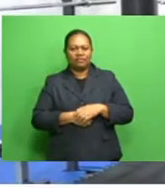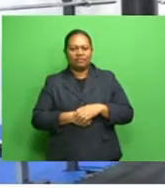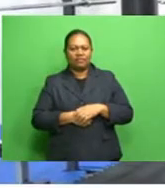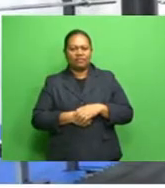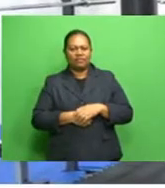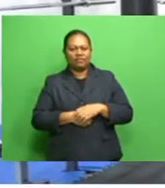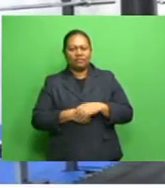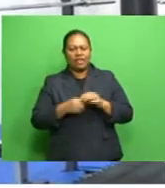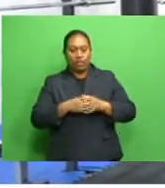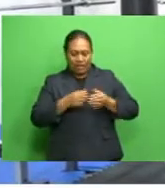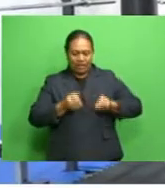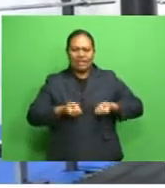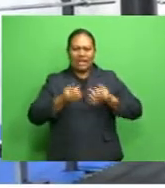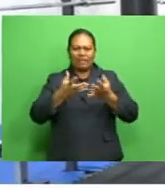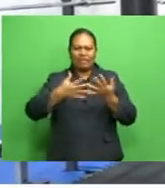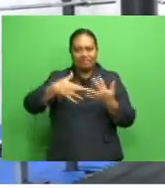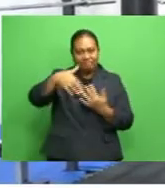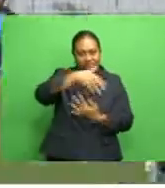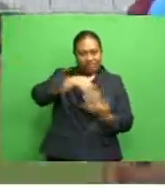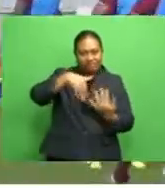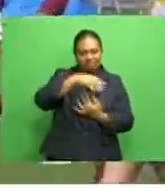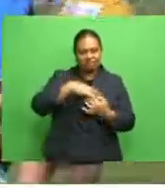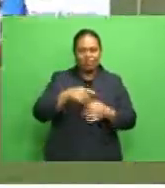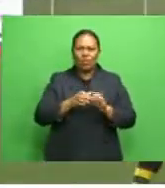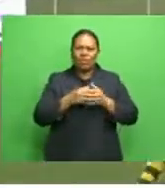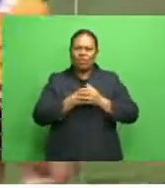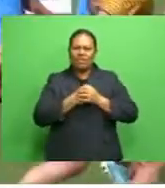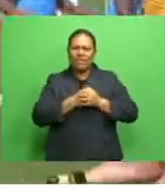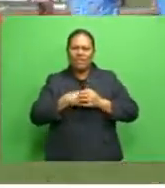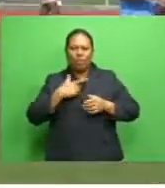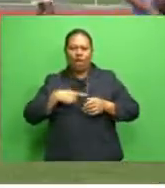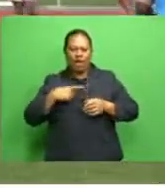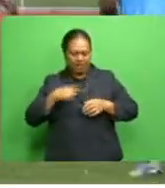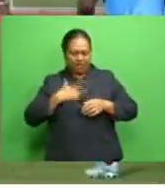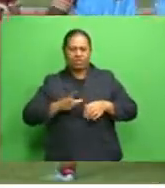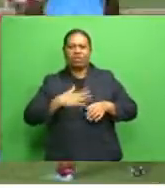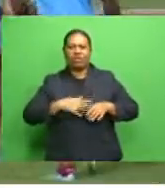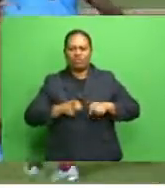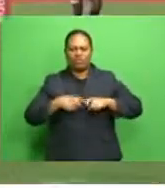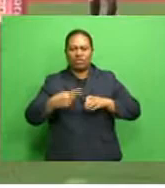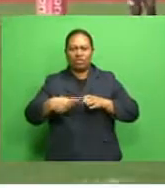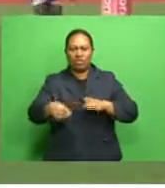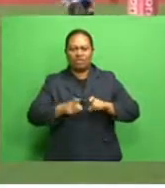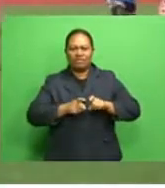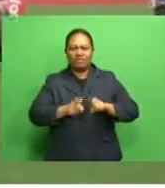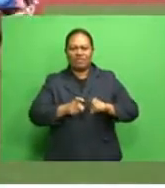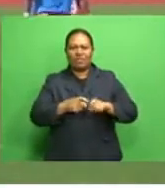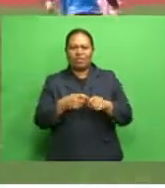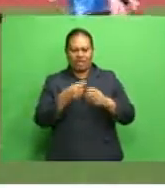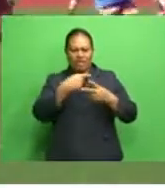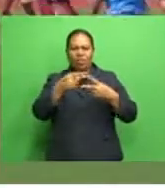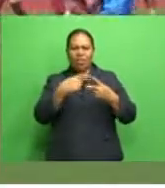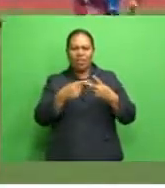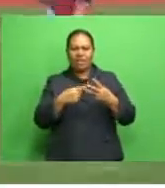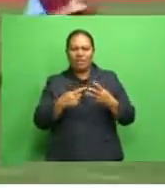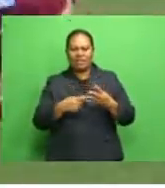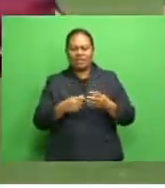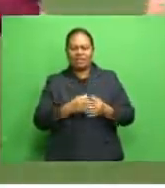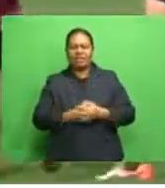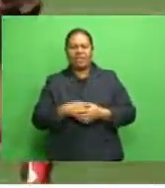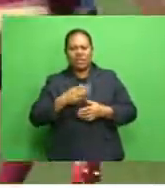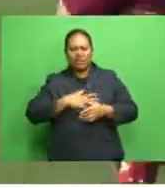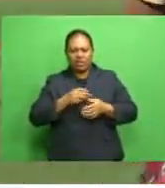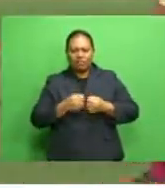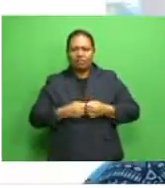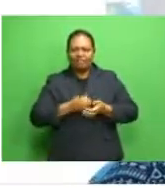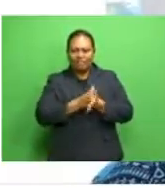Tavondi sacrificed his socializing time to maintain his grades and also play league at the same time. He says he's eager to start